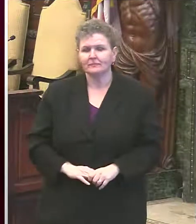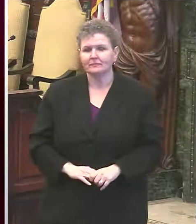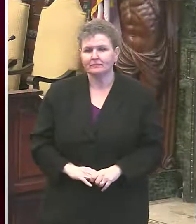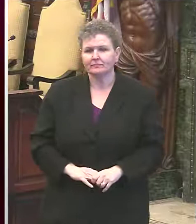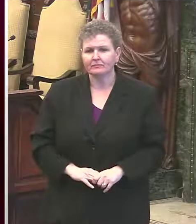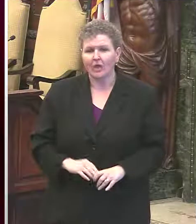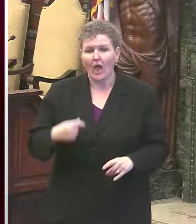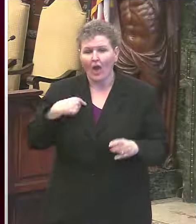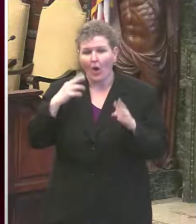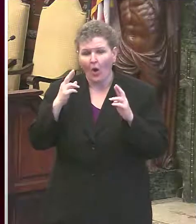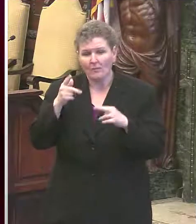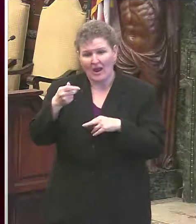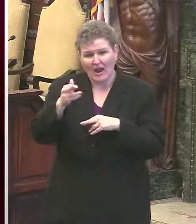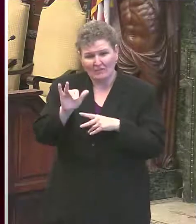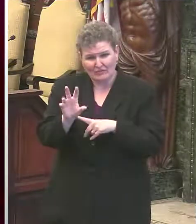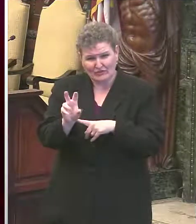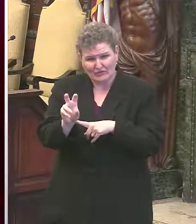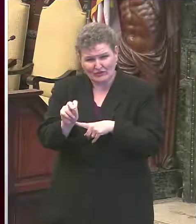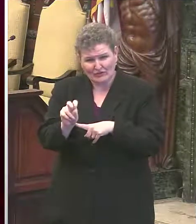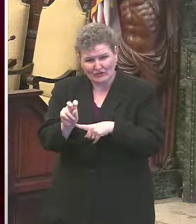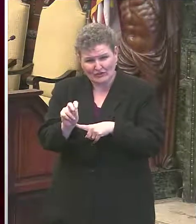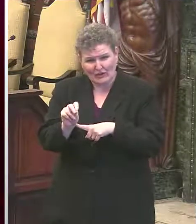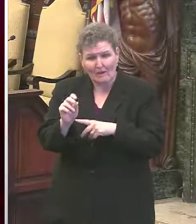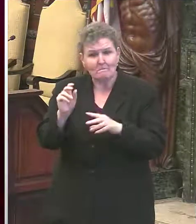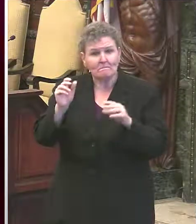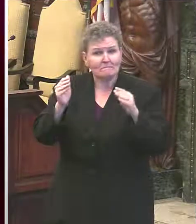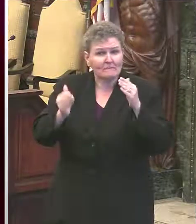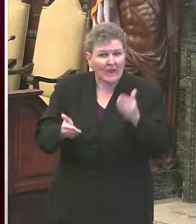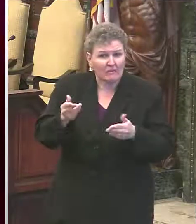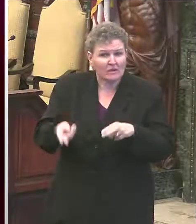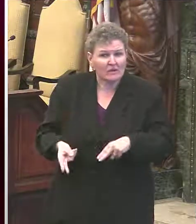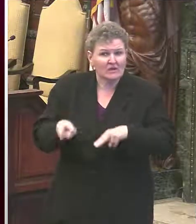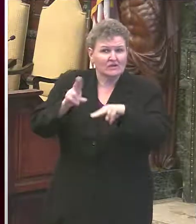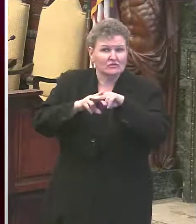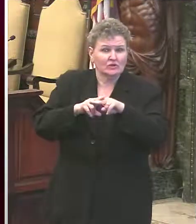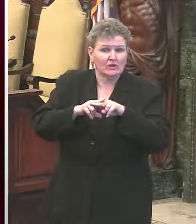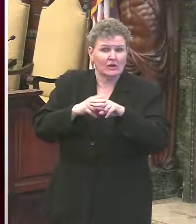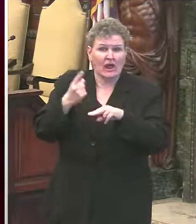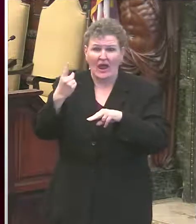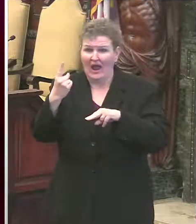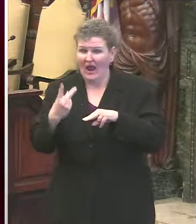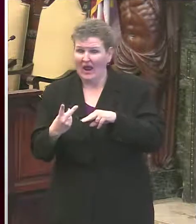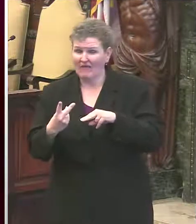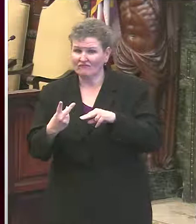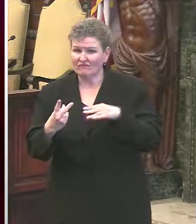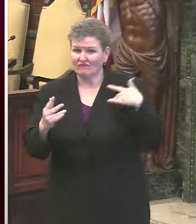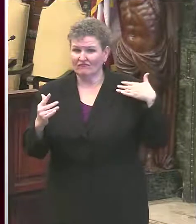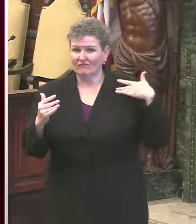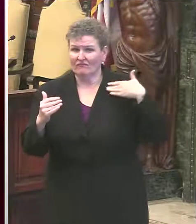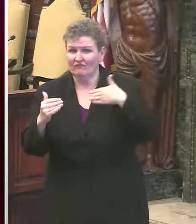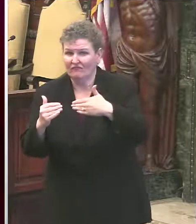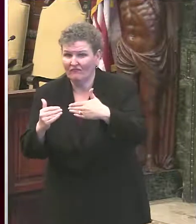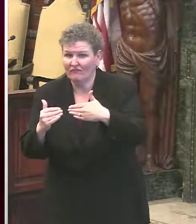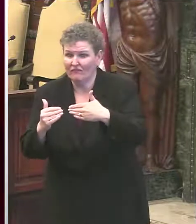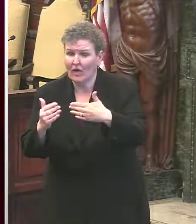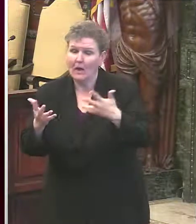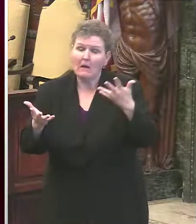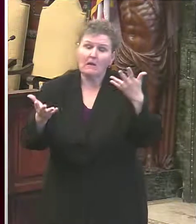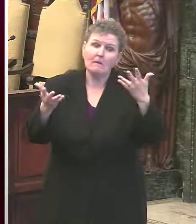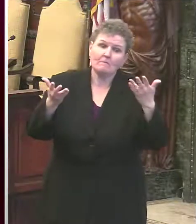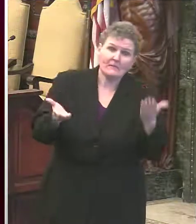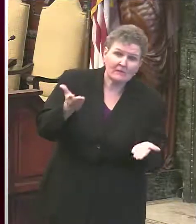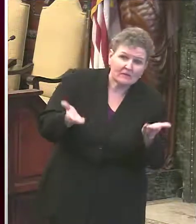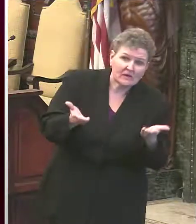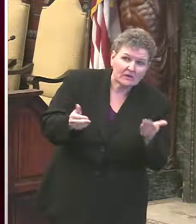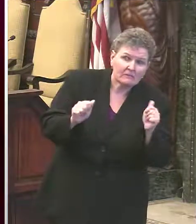by April 30th, you think that could be a possibility of increasing it or even go halfway? I think it's a possibility by April 30th. Yes, we're going to